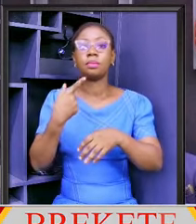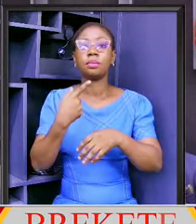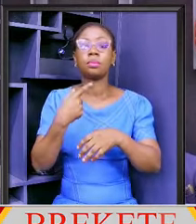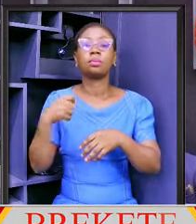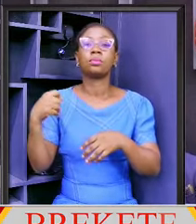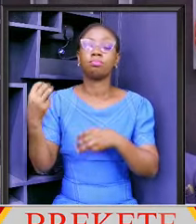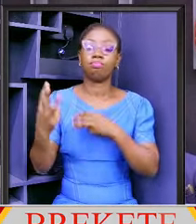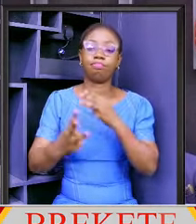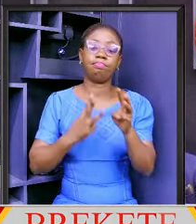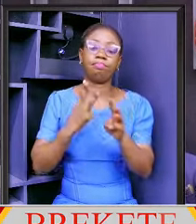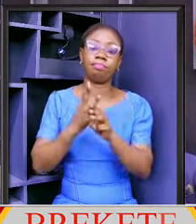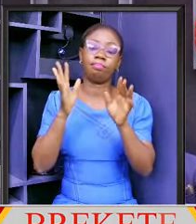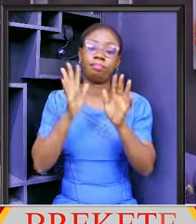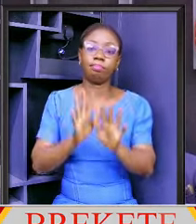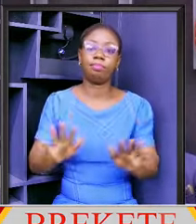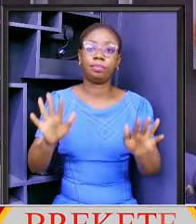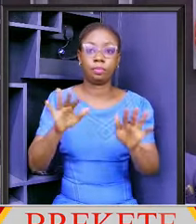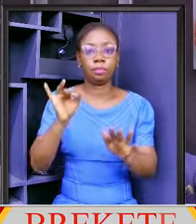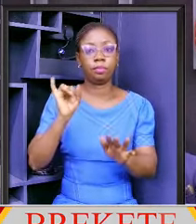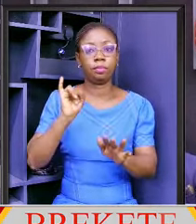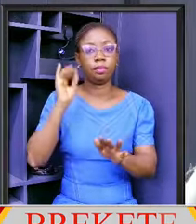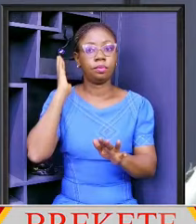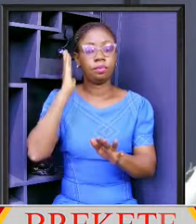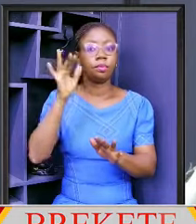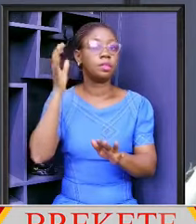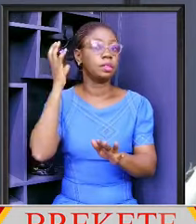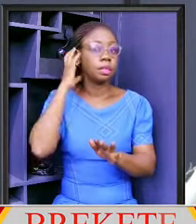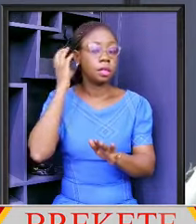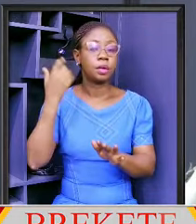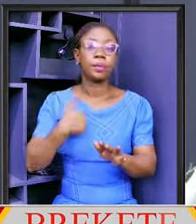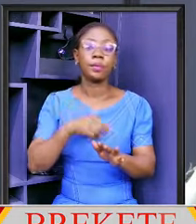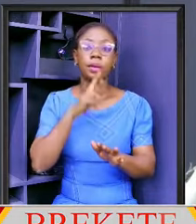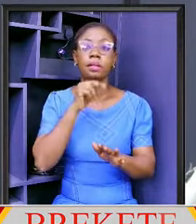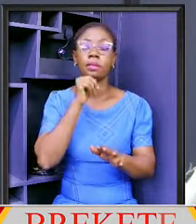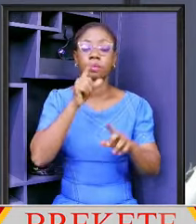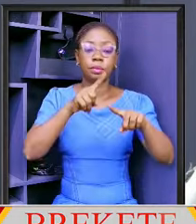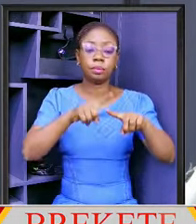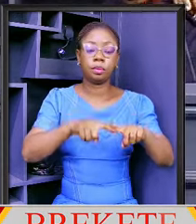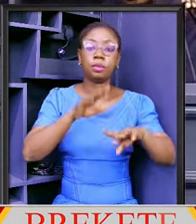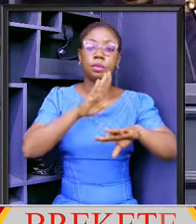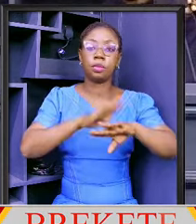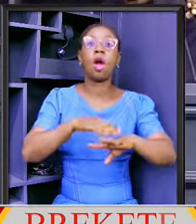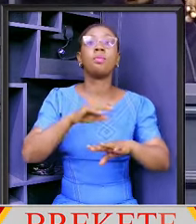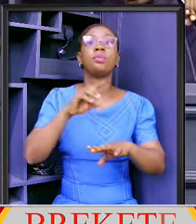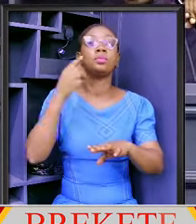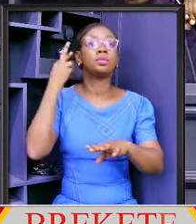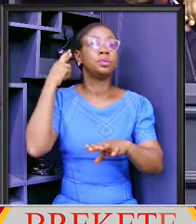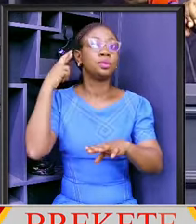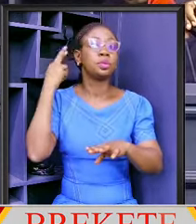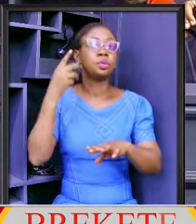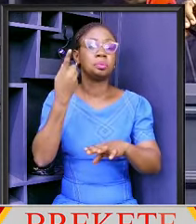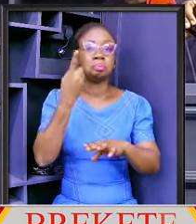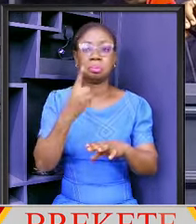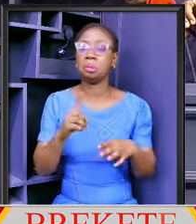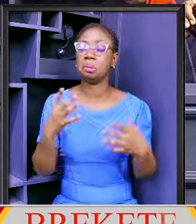them. So now I make, we are not relying on radio alone. We are our radio, they